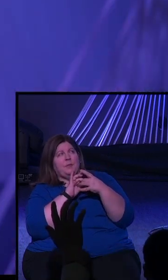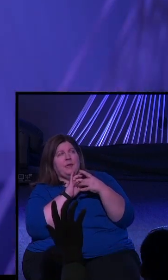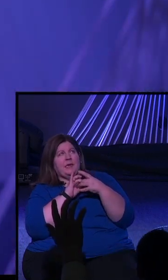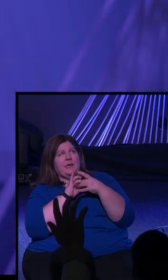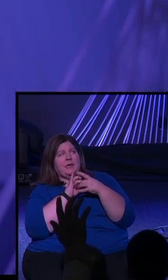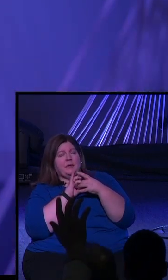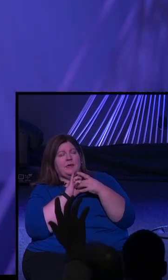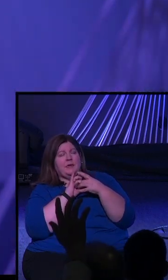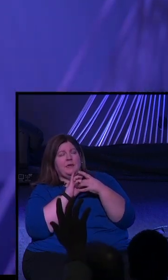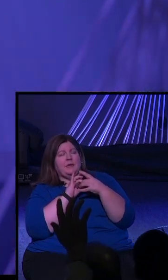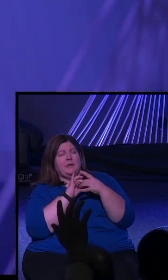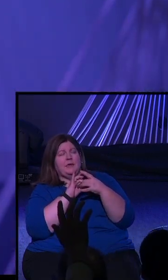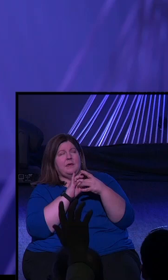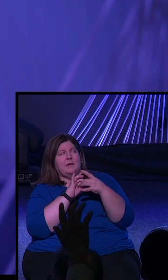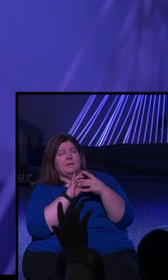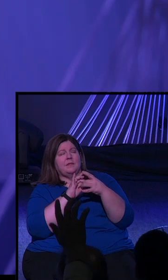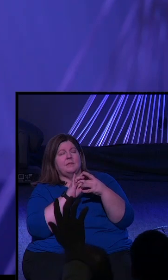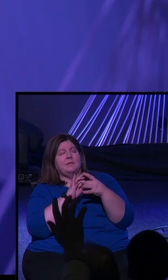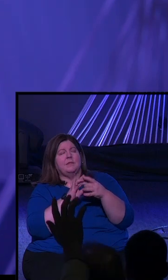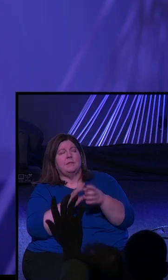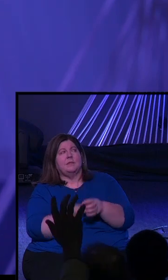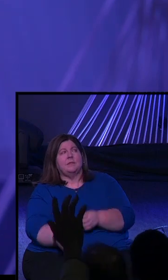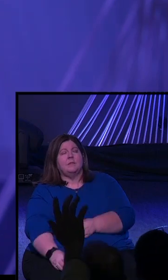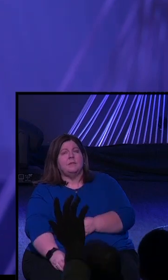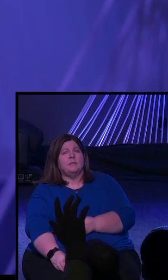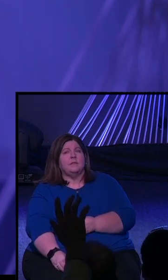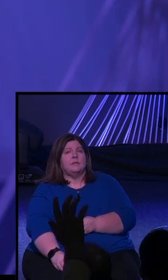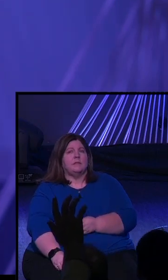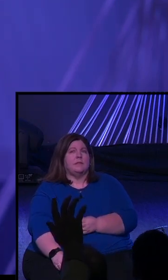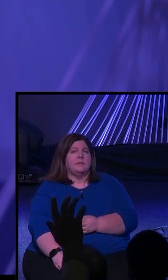to me. Oh,